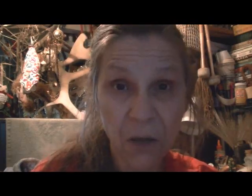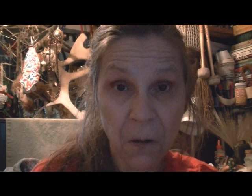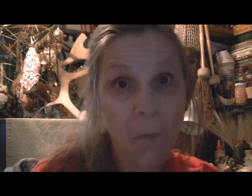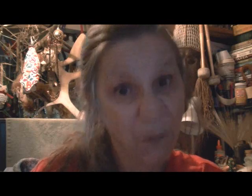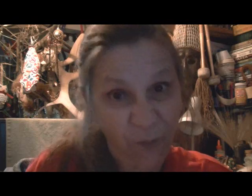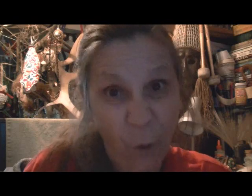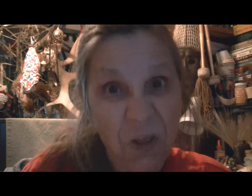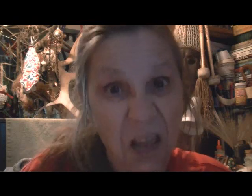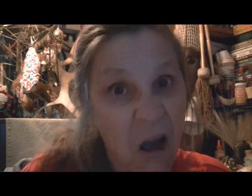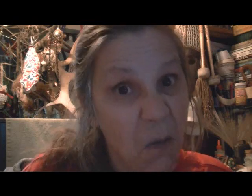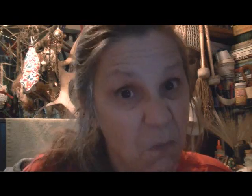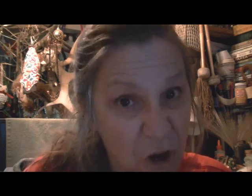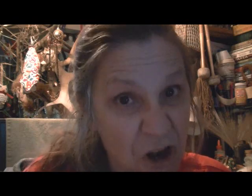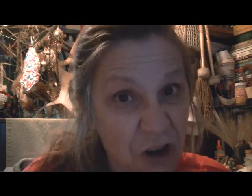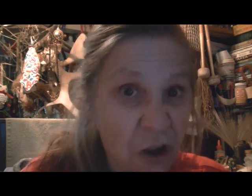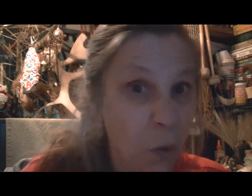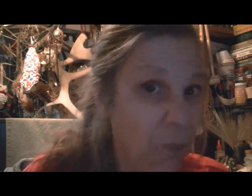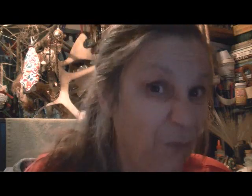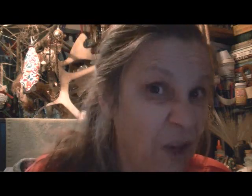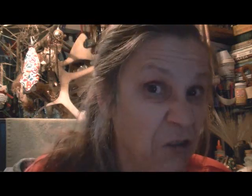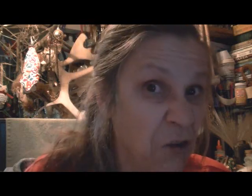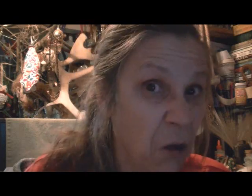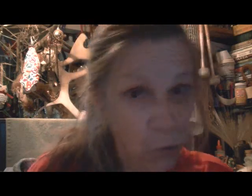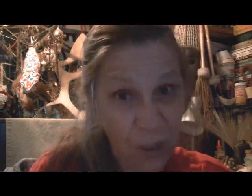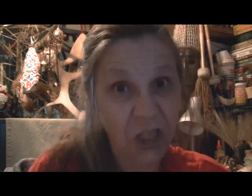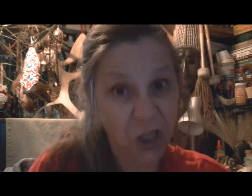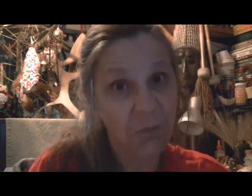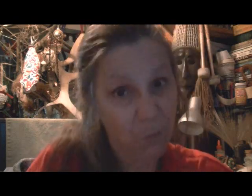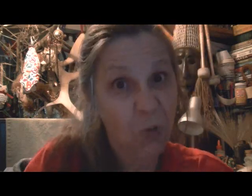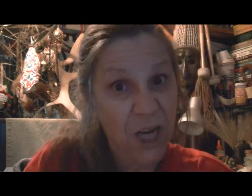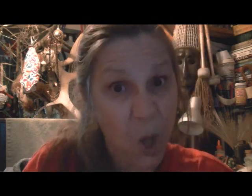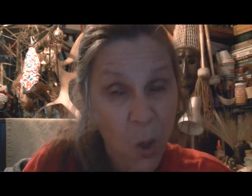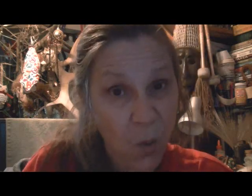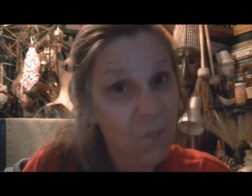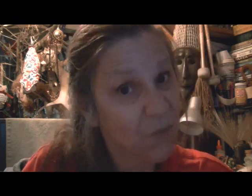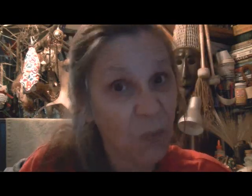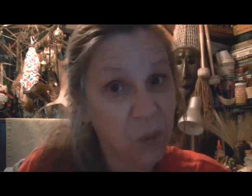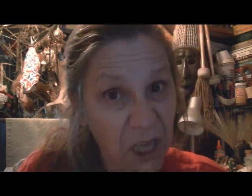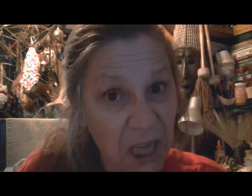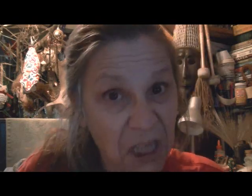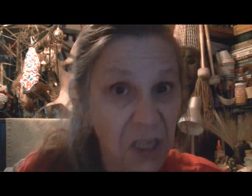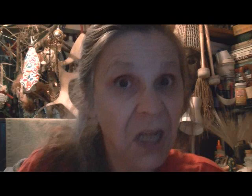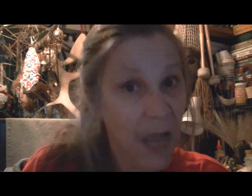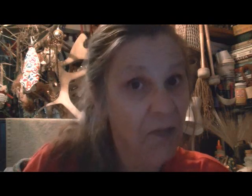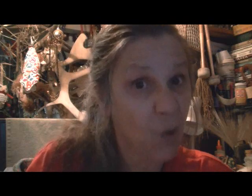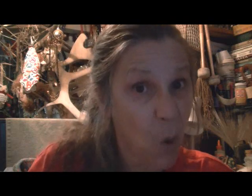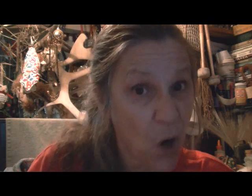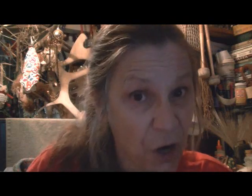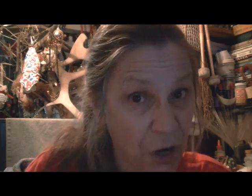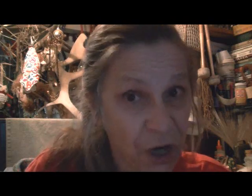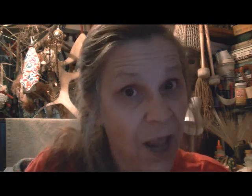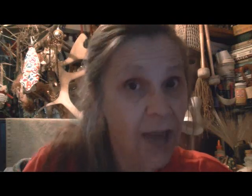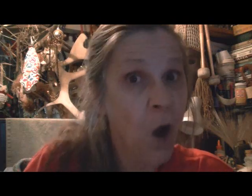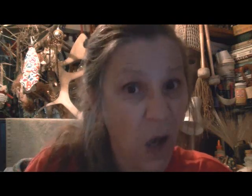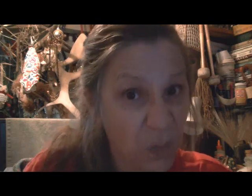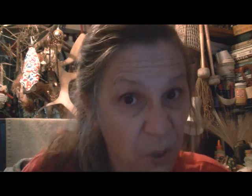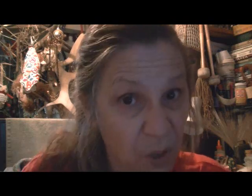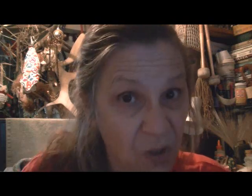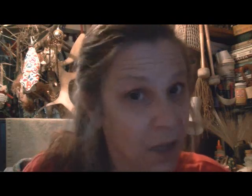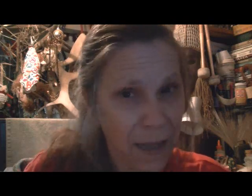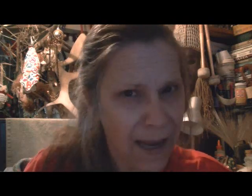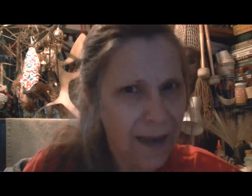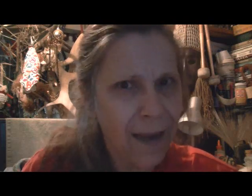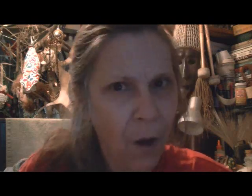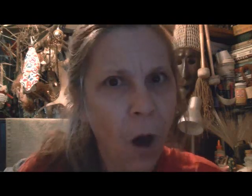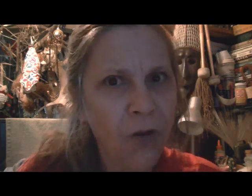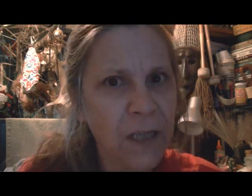were doing before they got murdered with fentanyl, which we know the police and the coroner and